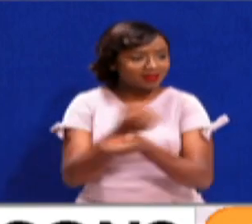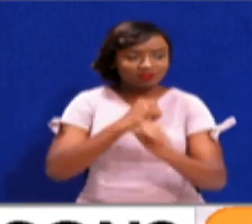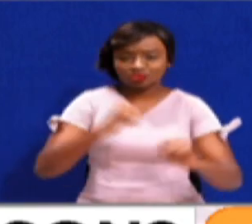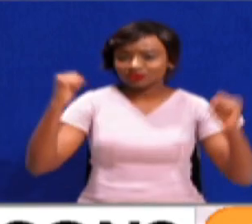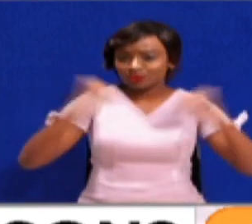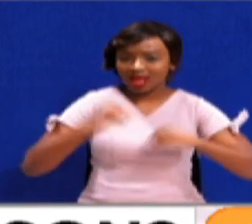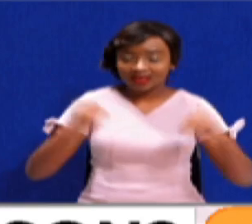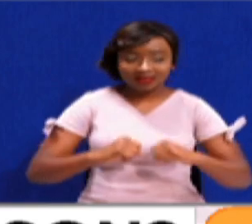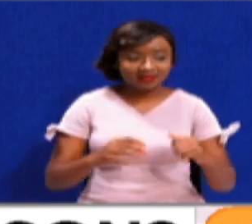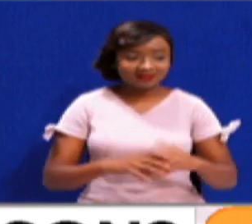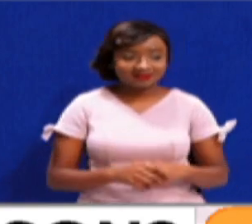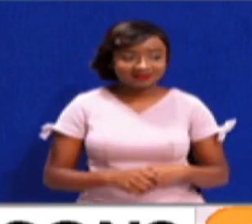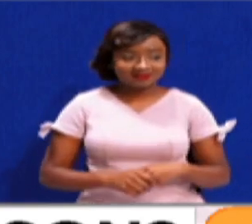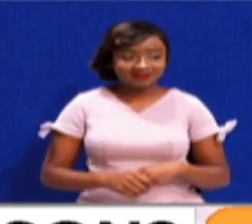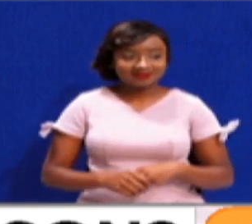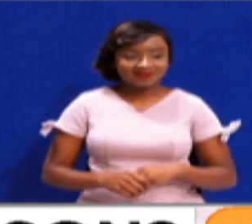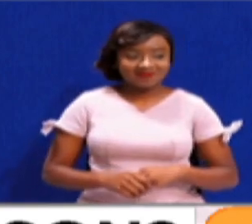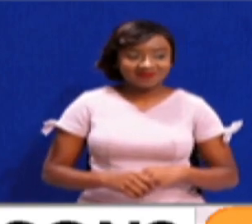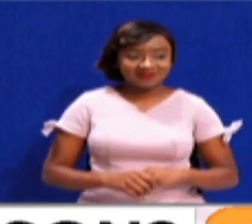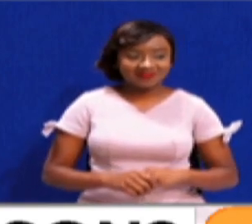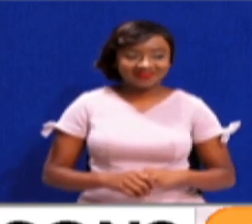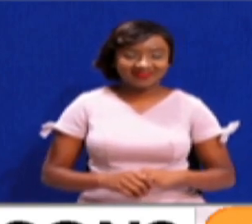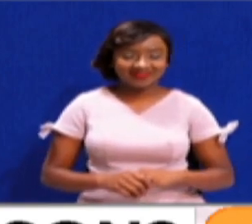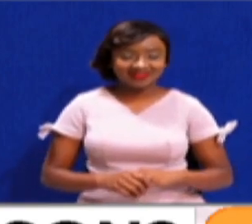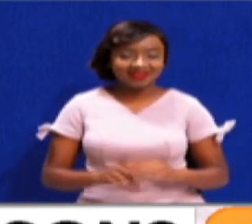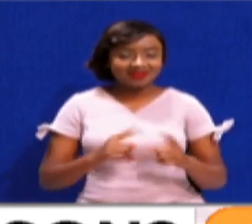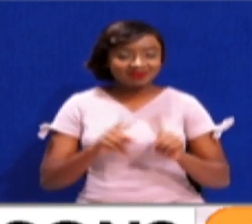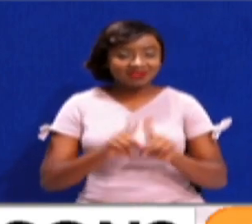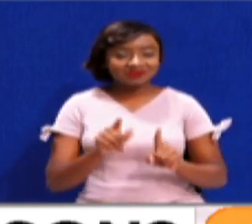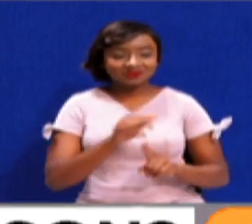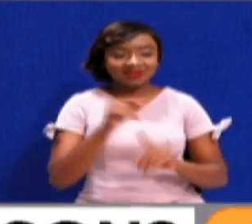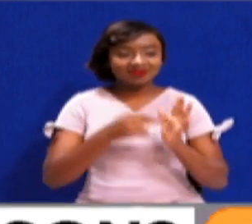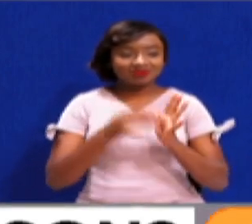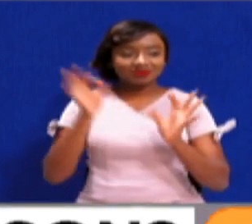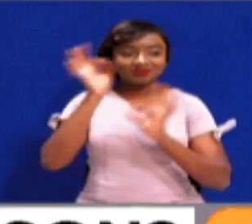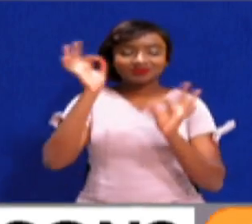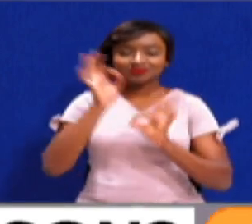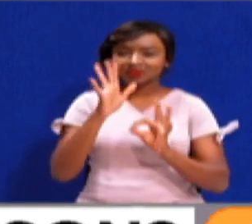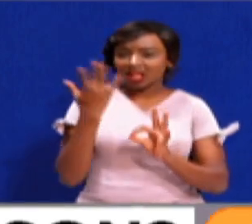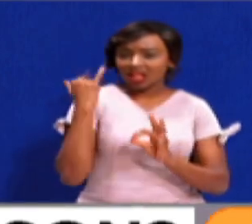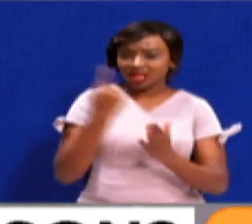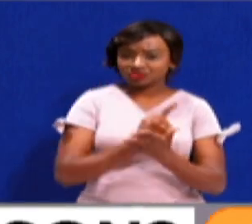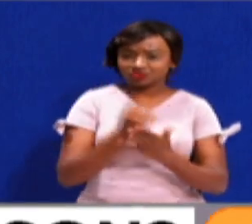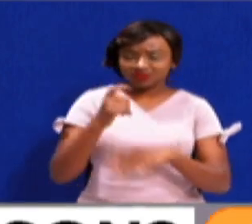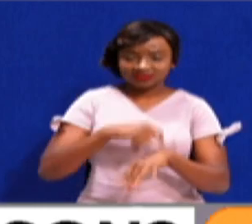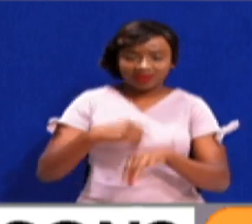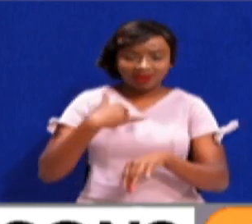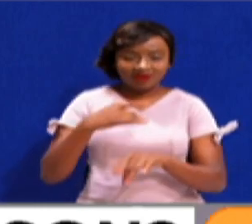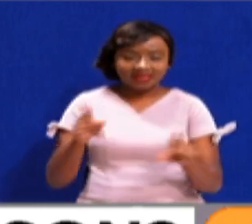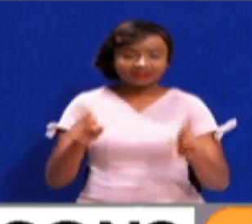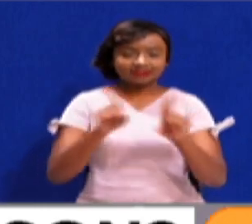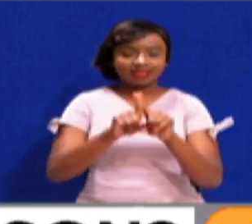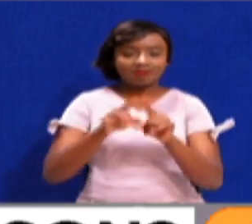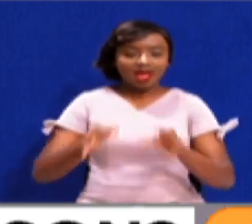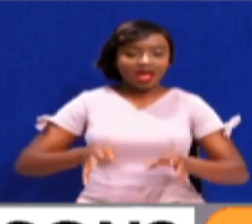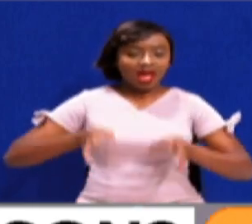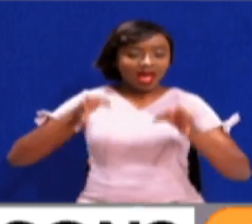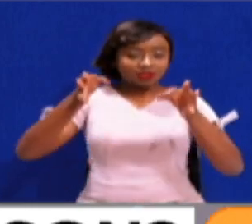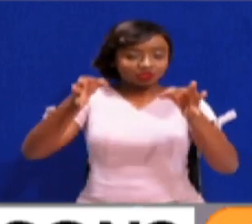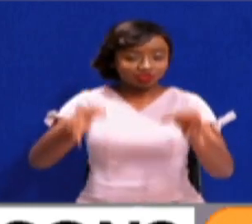see, what is also surprising is that last week, when there was a similar adjournment motion,